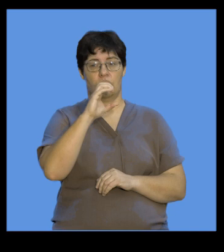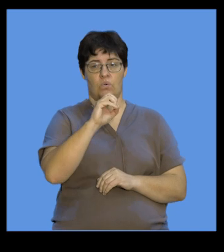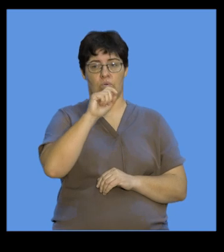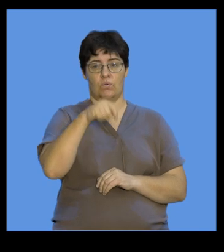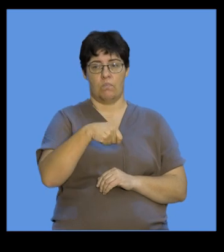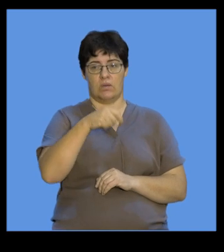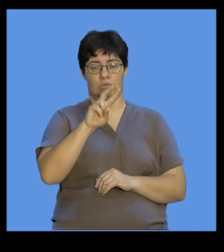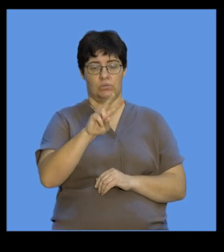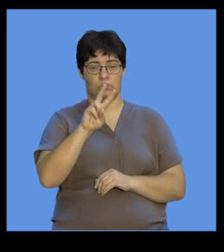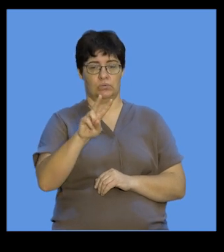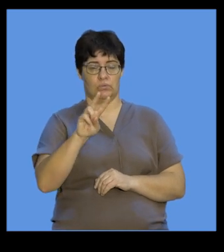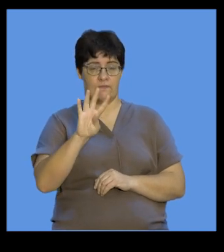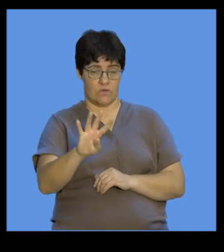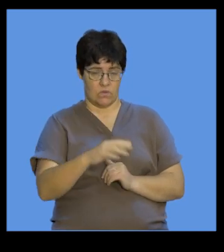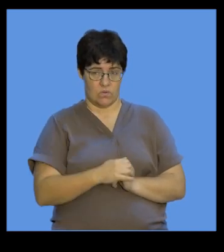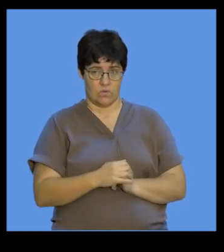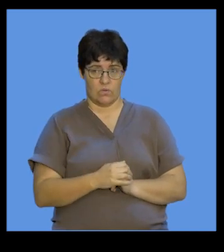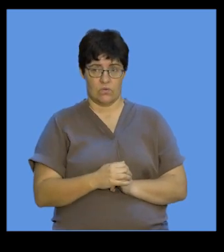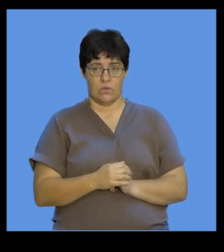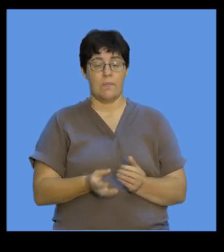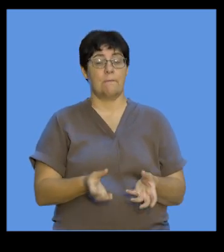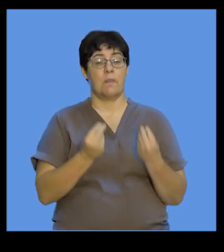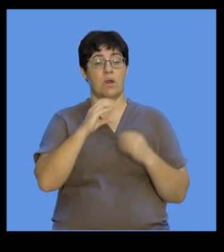0.224, and I get